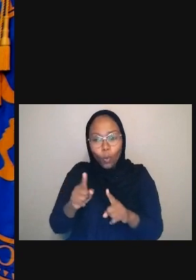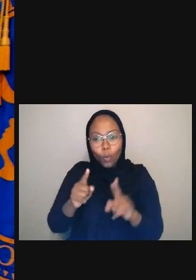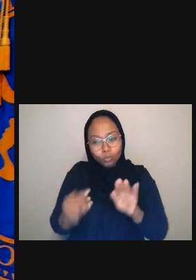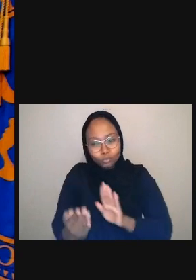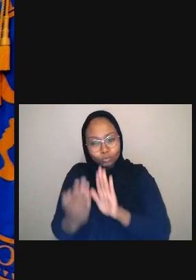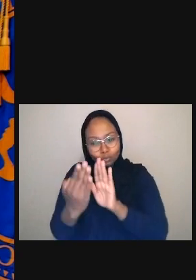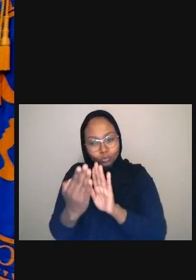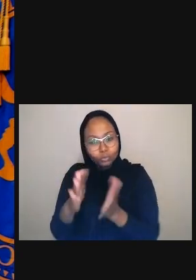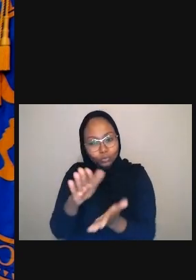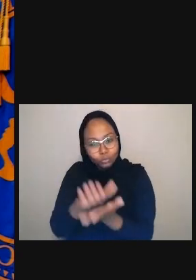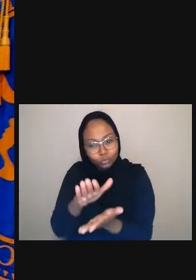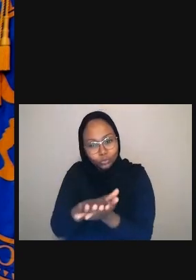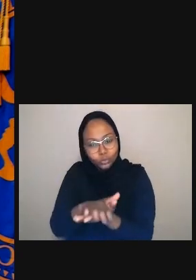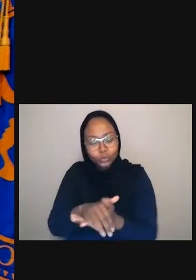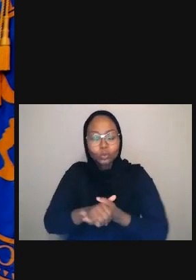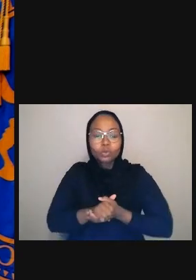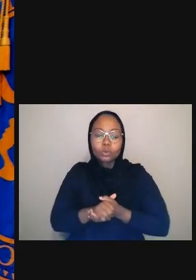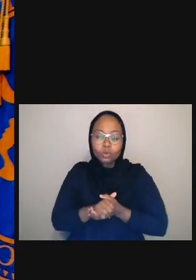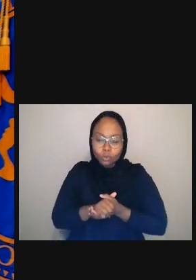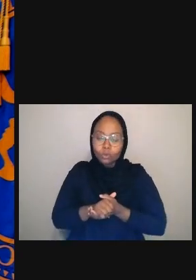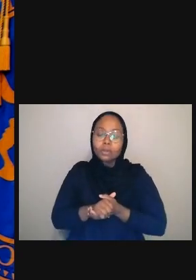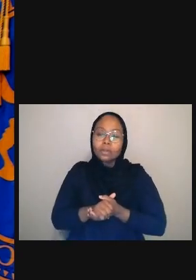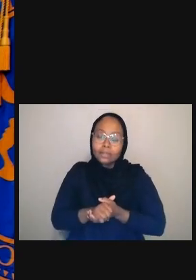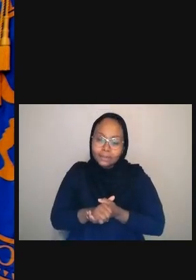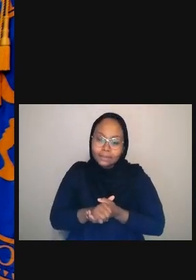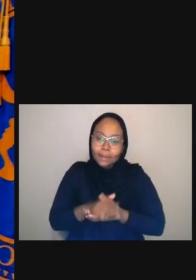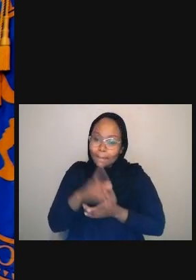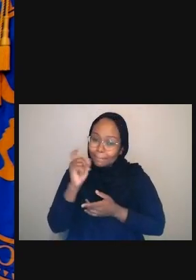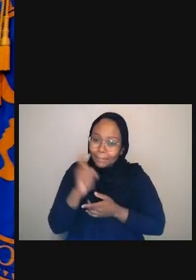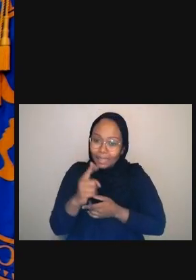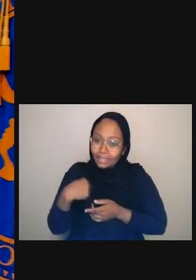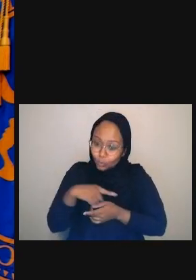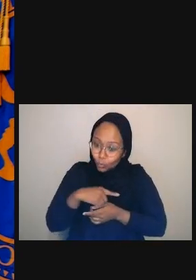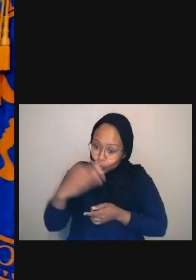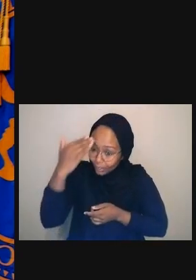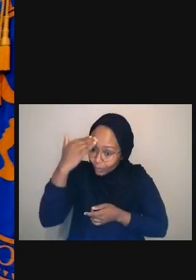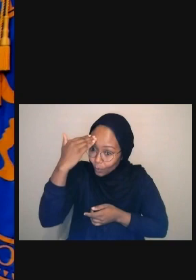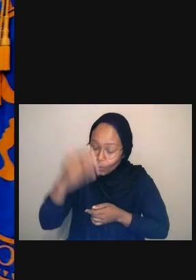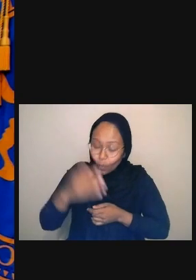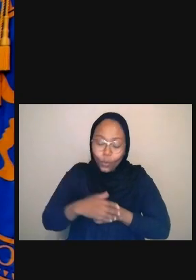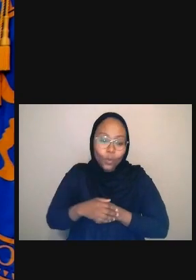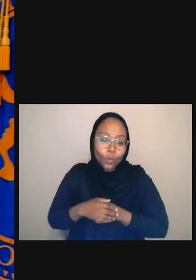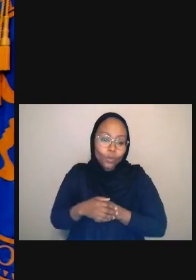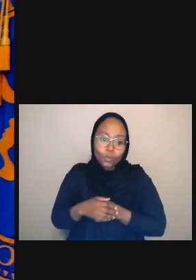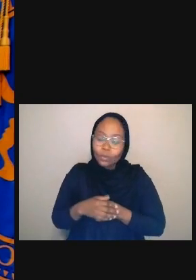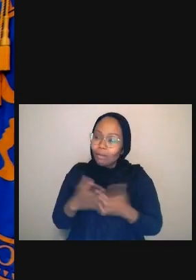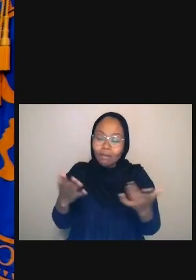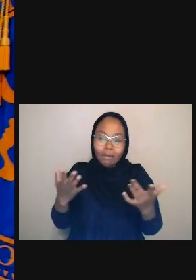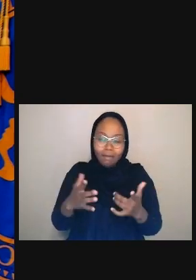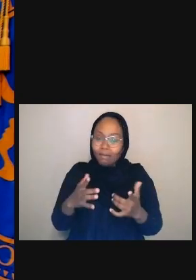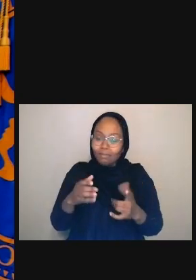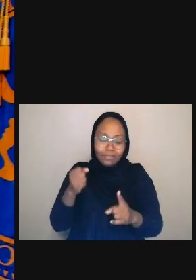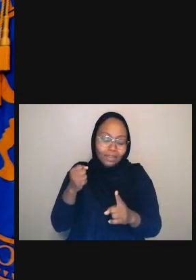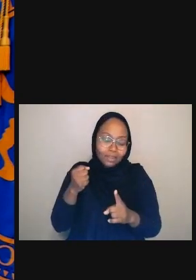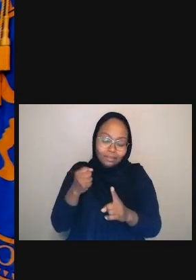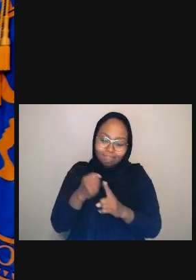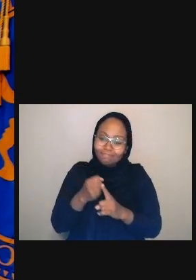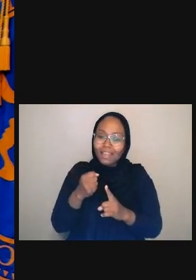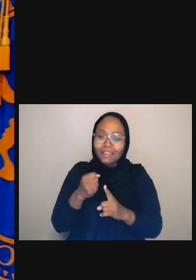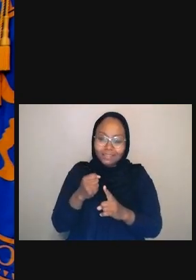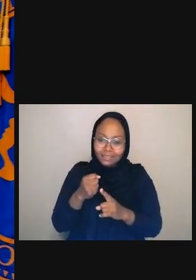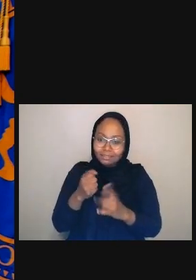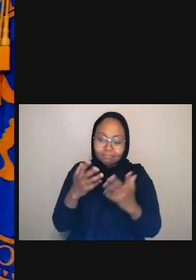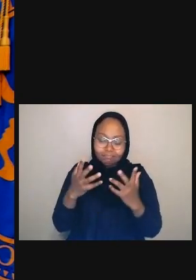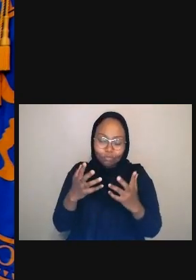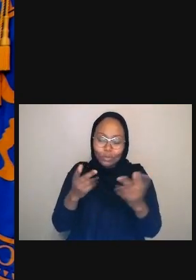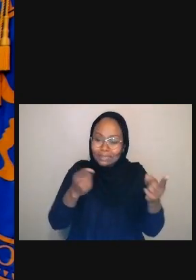physically present in the classroom, because we know of the deleterious effects of keeping